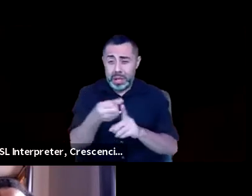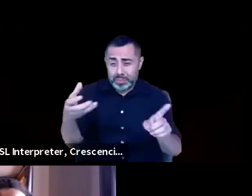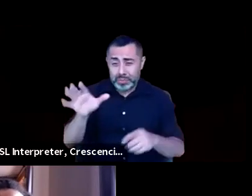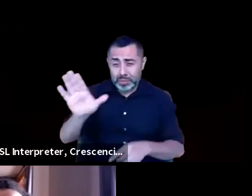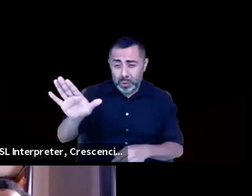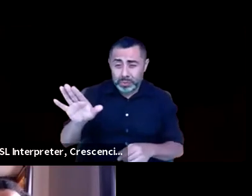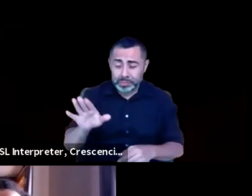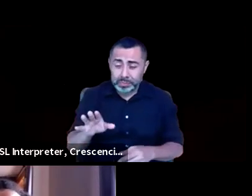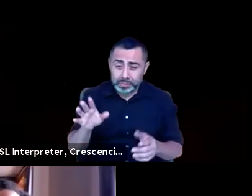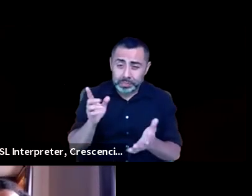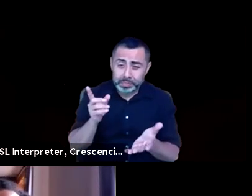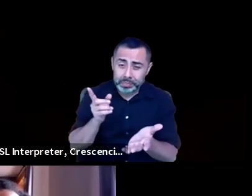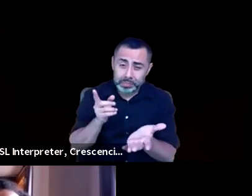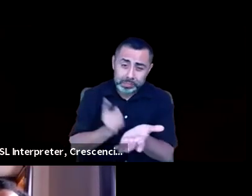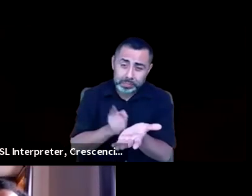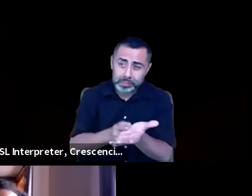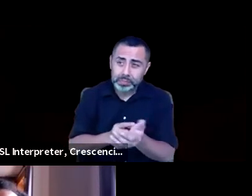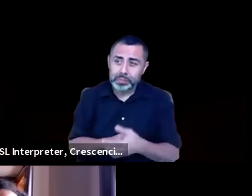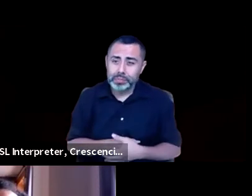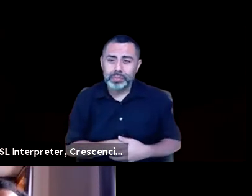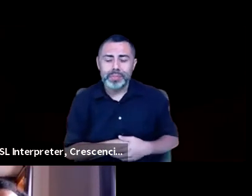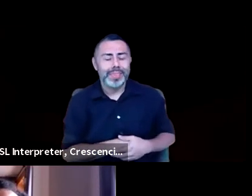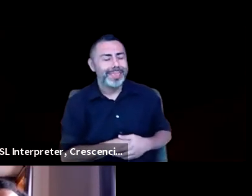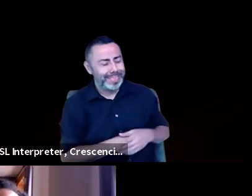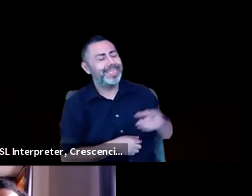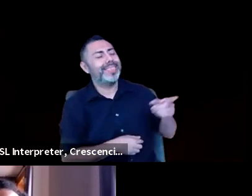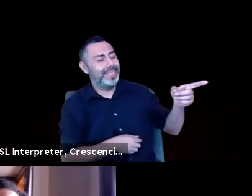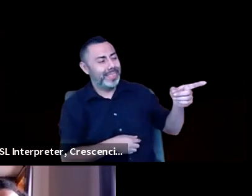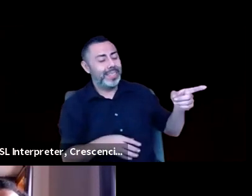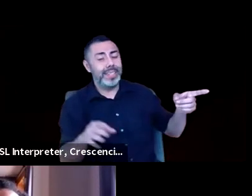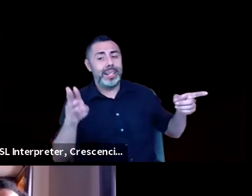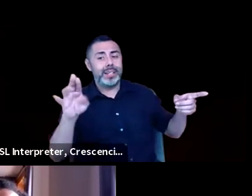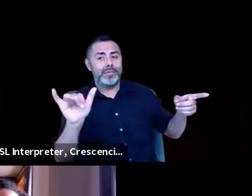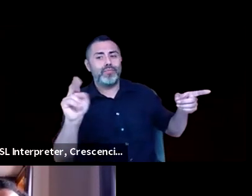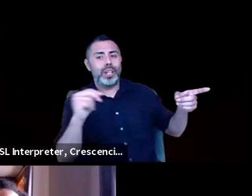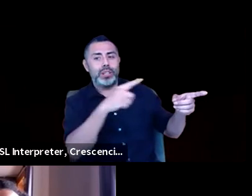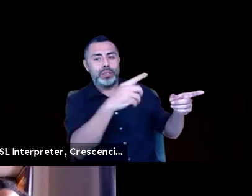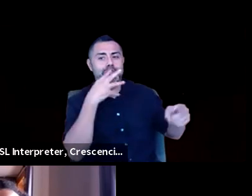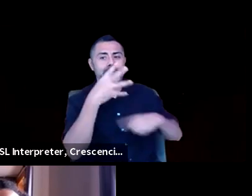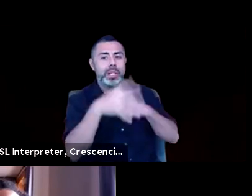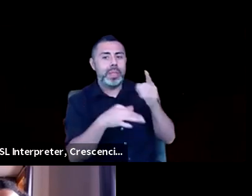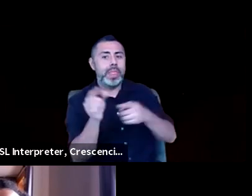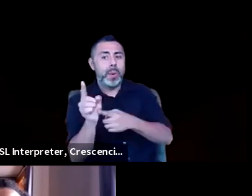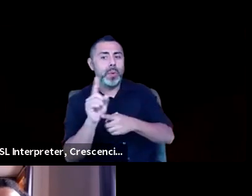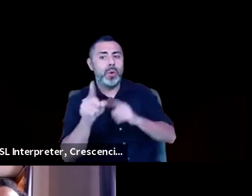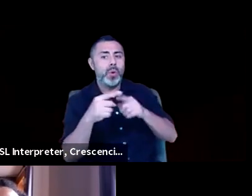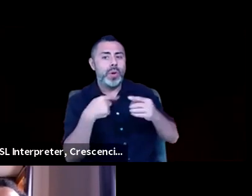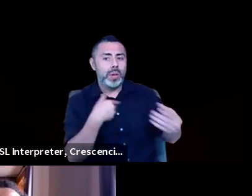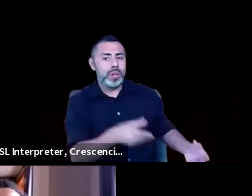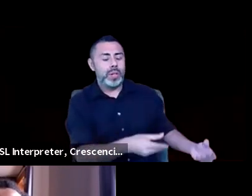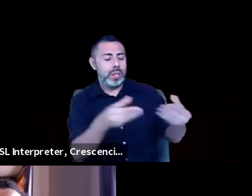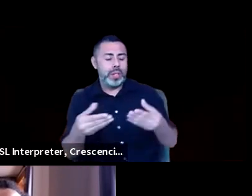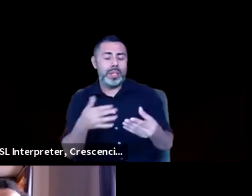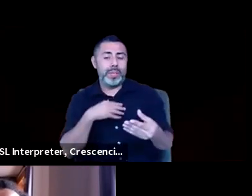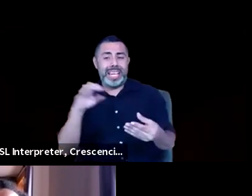Sure. You're referring to the moment where I pulled out my ebook called The Infinite